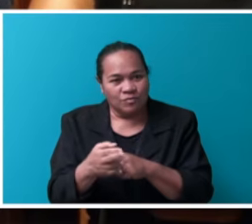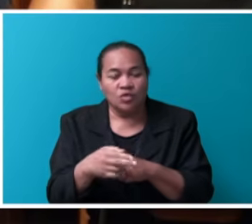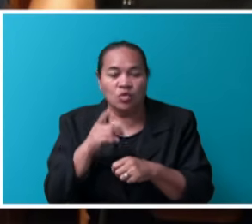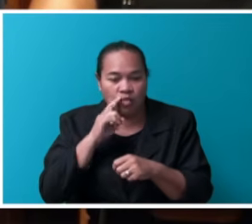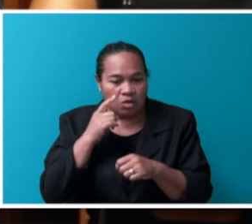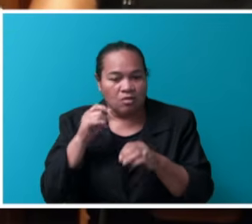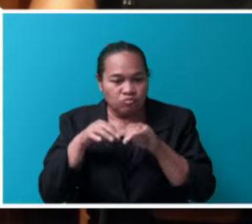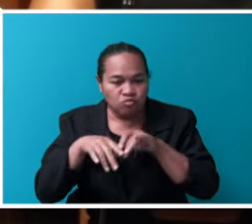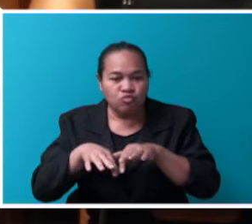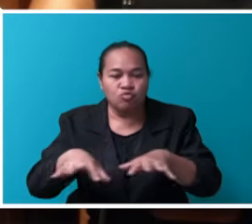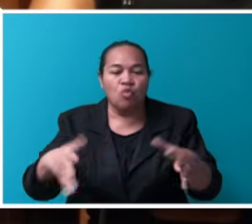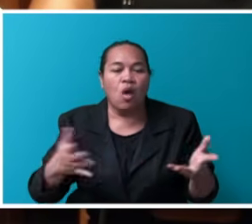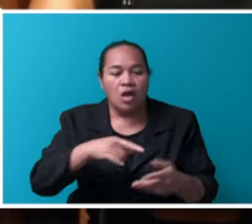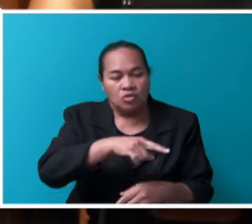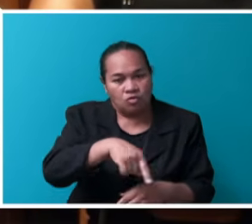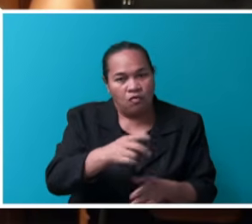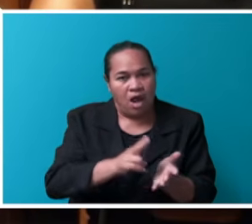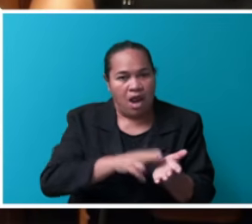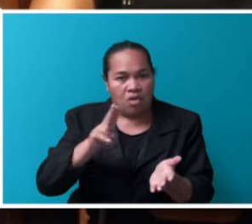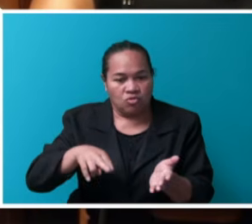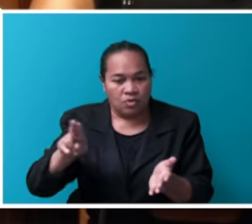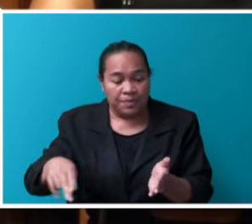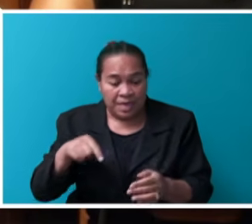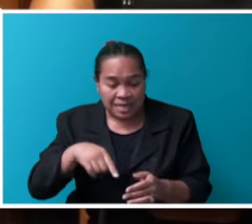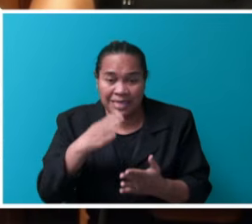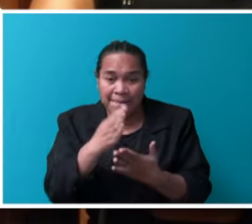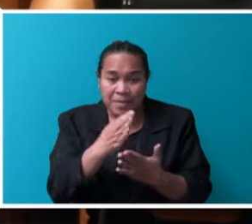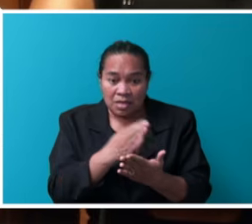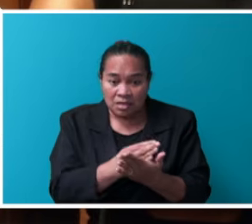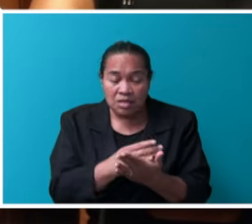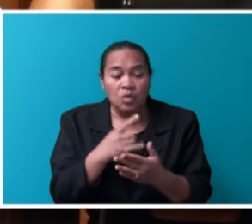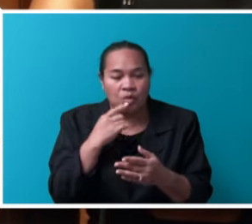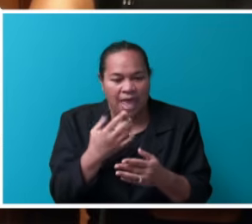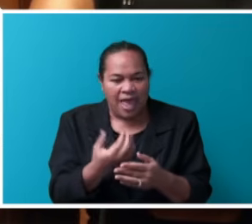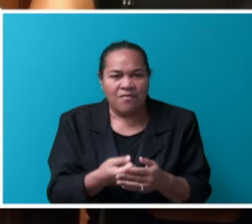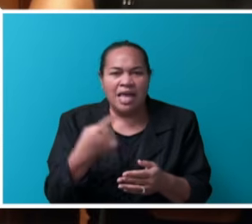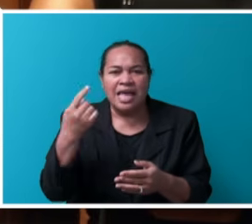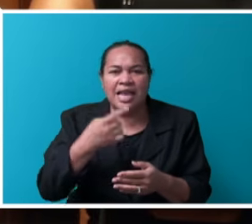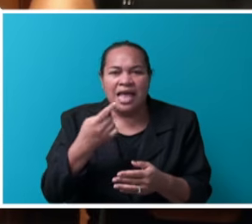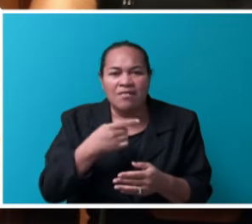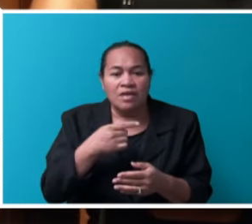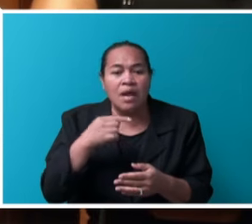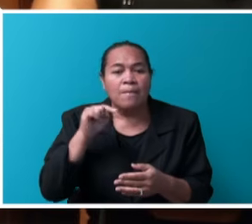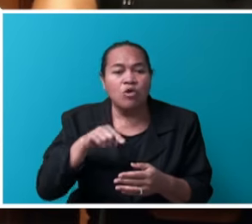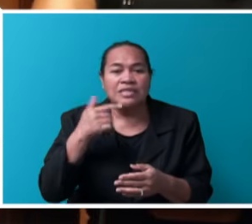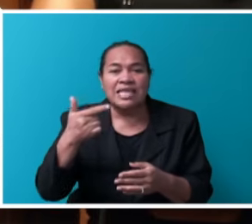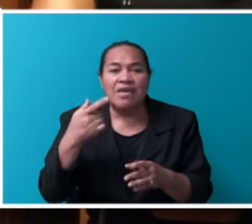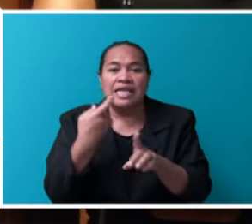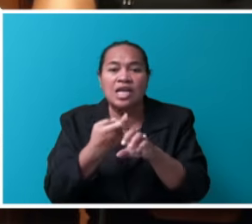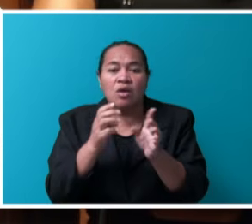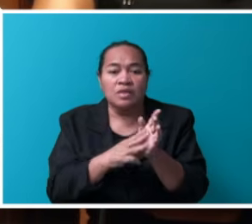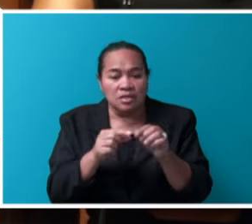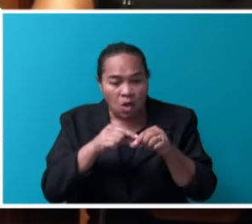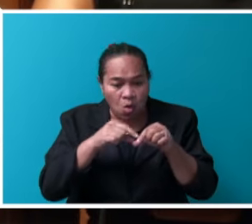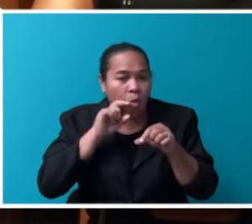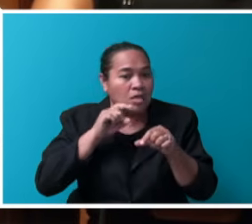in Suvarnasuri area. In this budget, we are undertaking a major lay of 11.7 kilometers of water pipeline